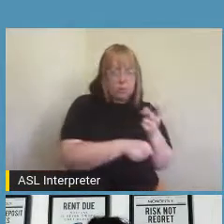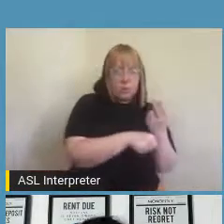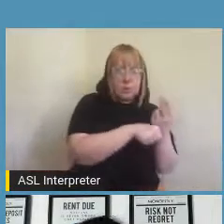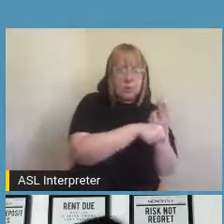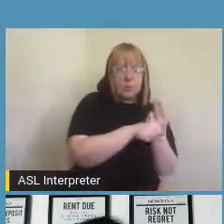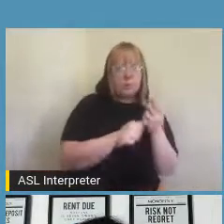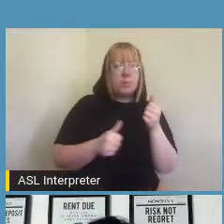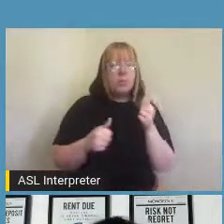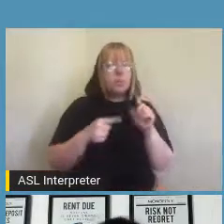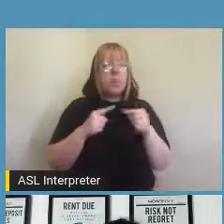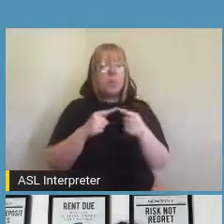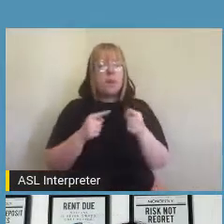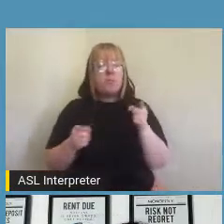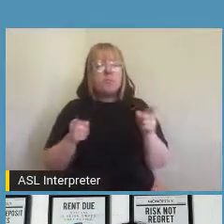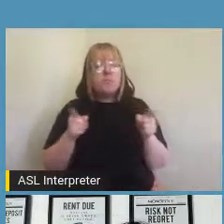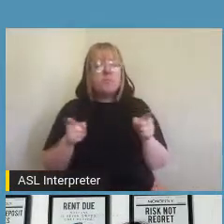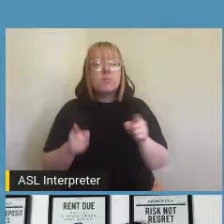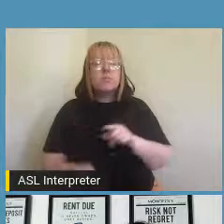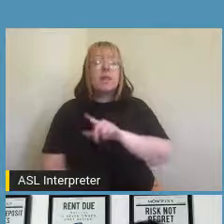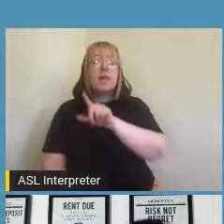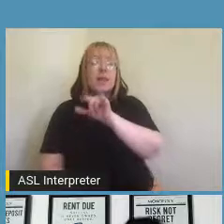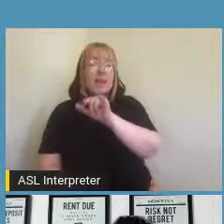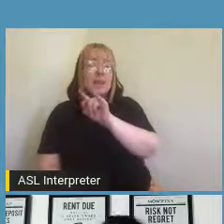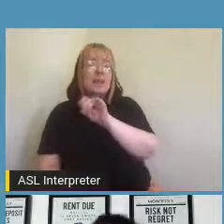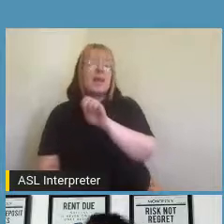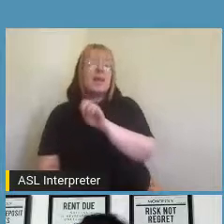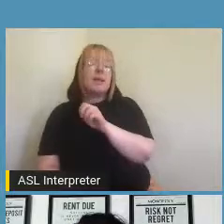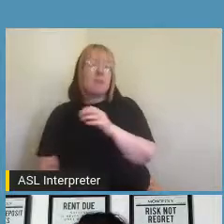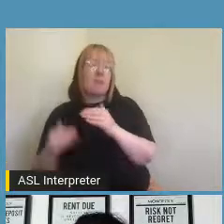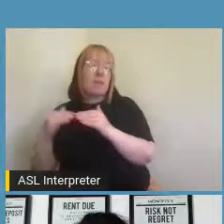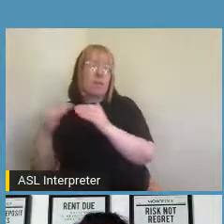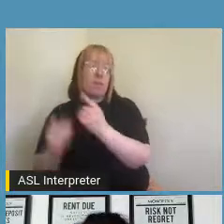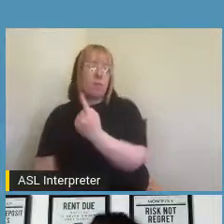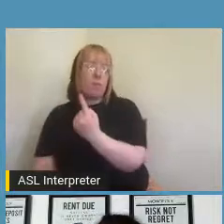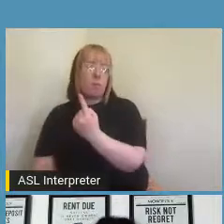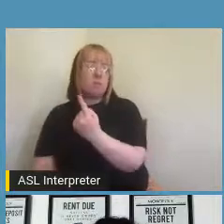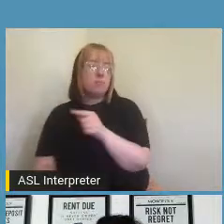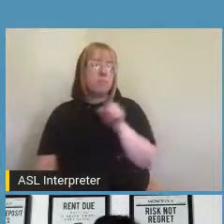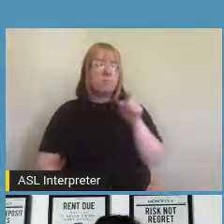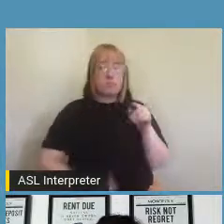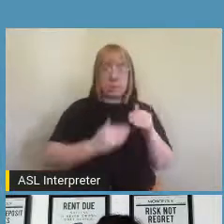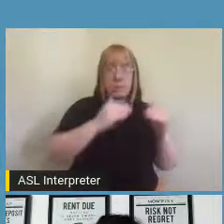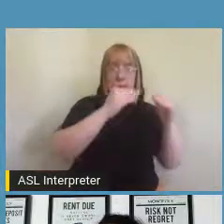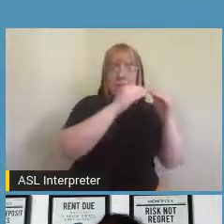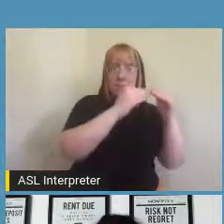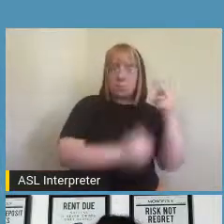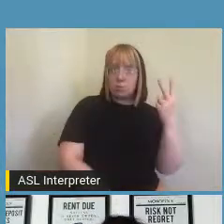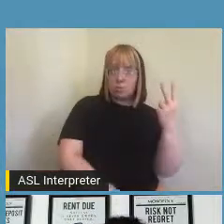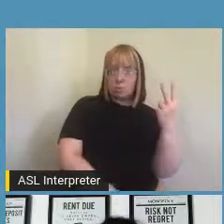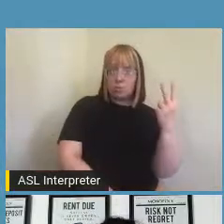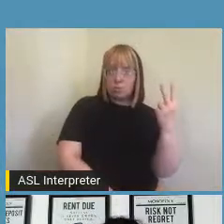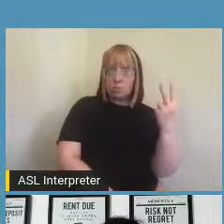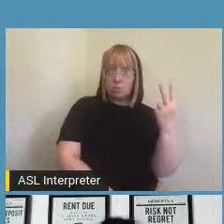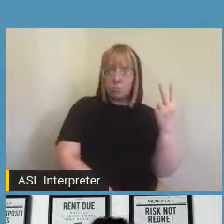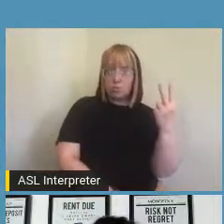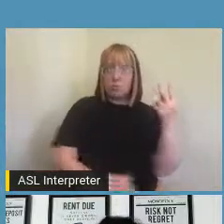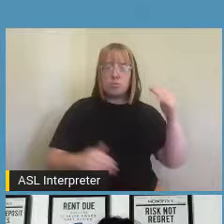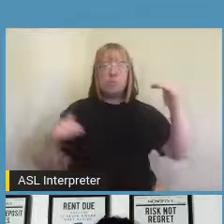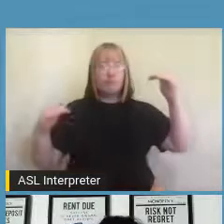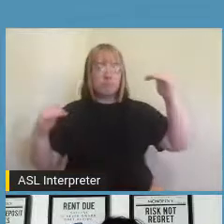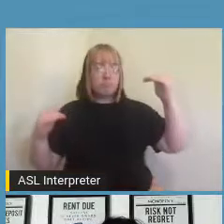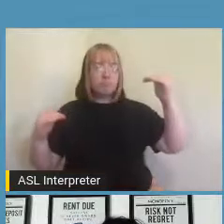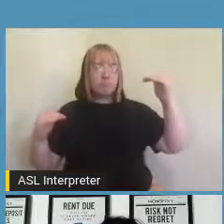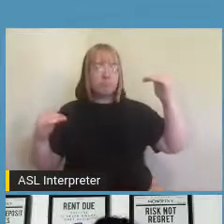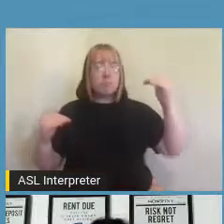think about this as level 1 type production or level 2. And I'm sure already, hopefully you all are kind of